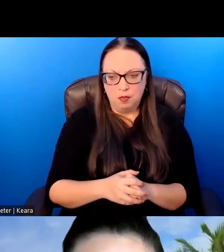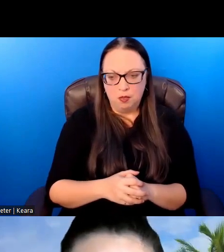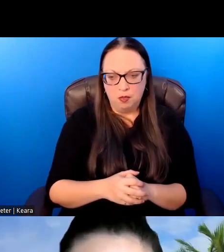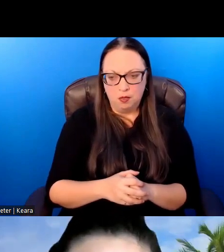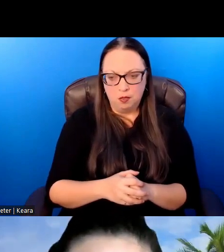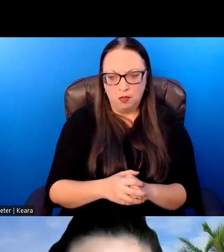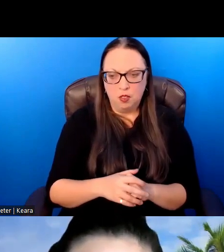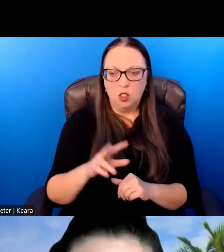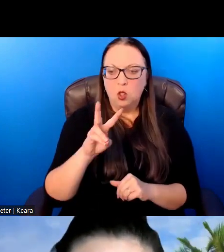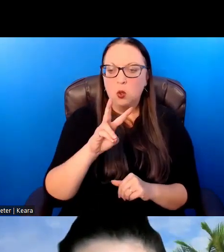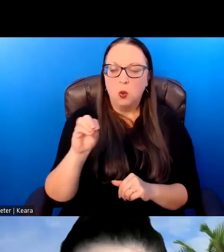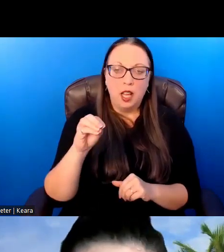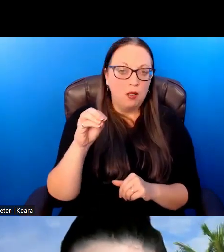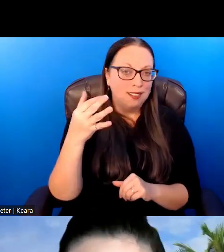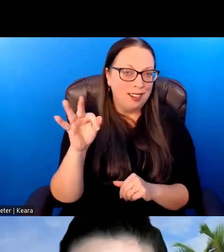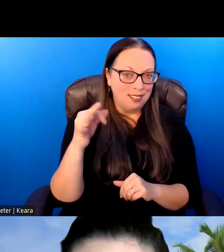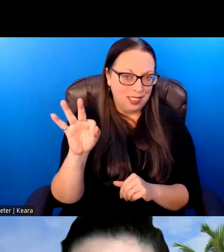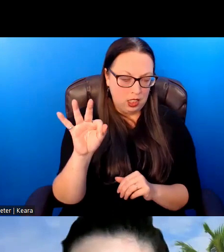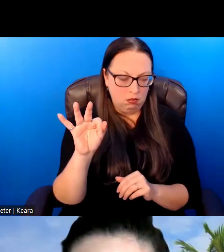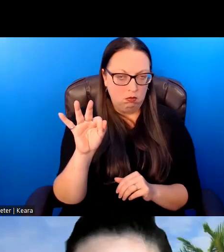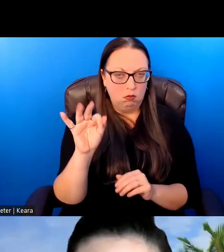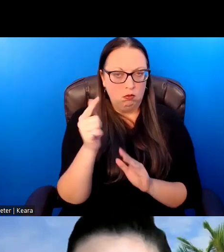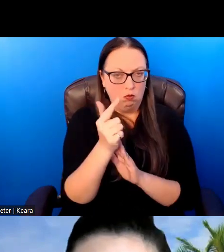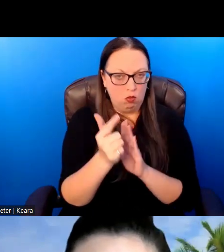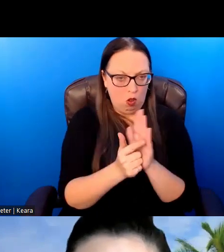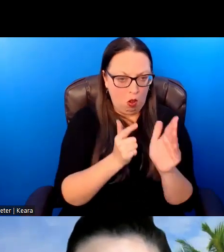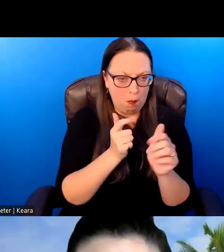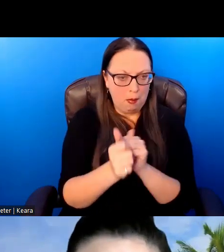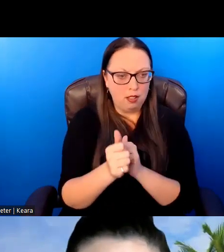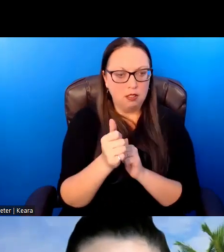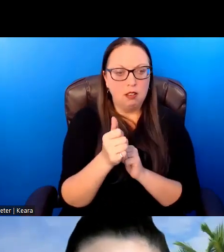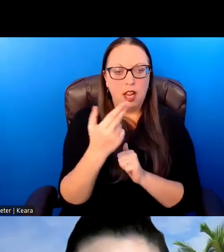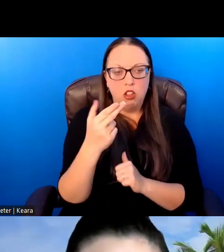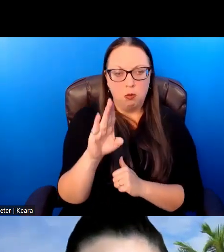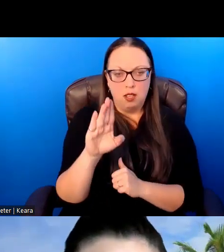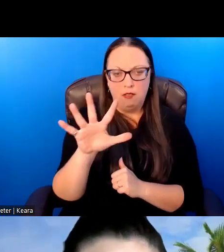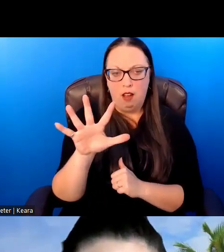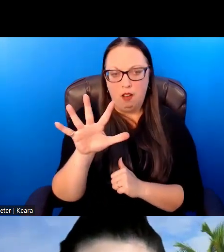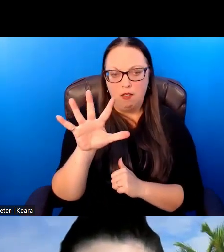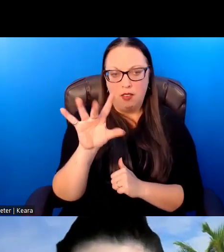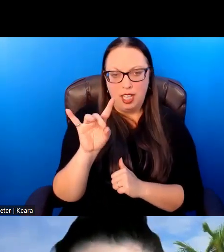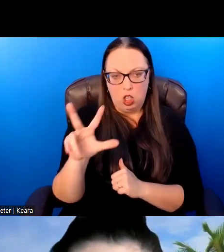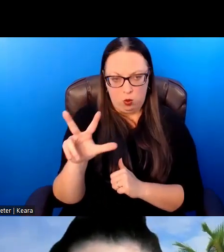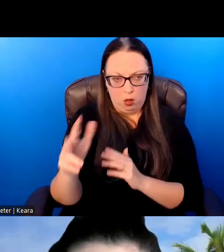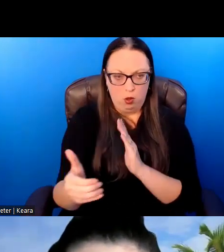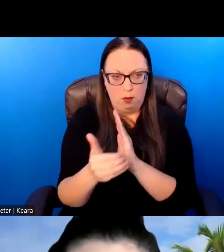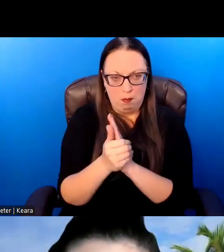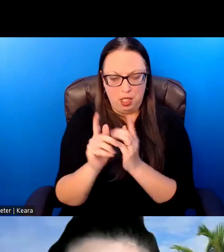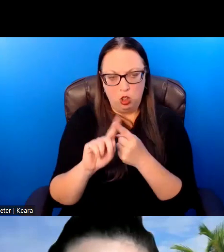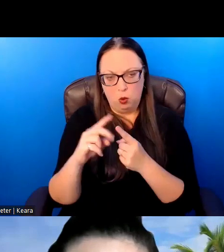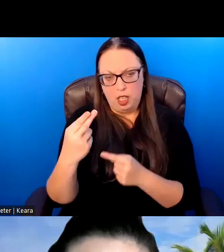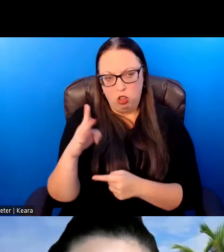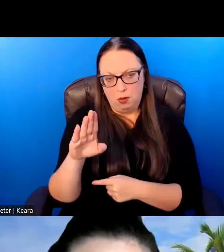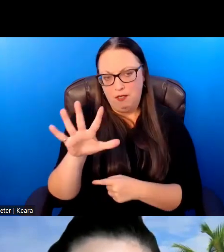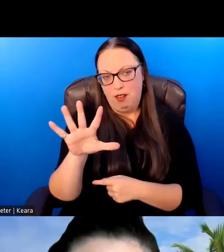In 2019, legislation passed House Bill 583, which was amended to House Bill 589,